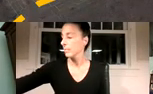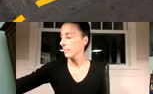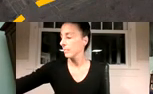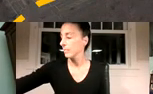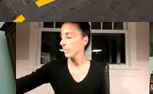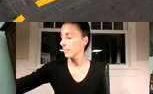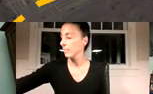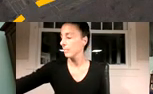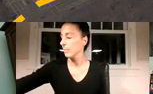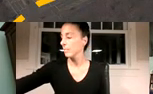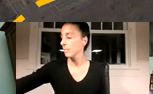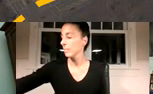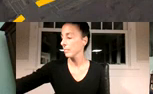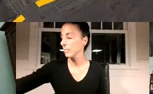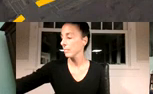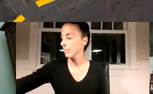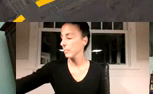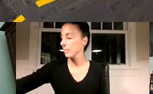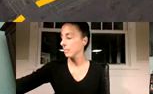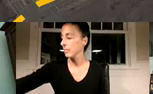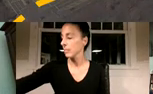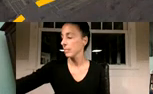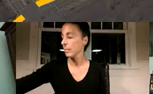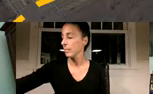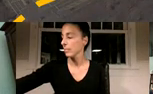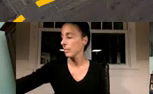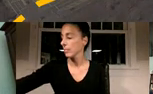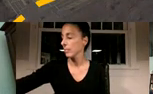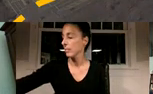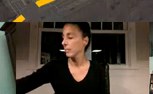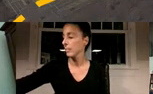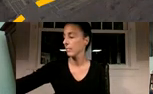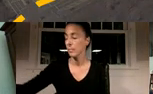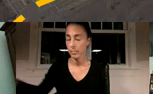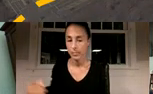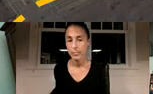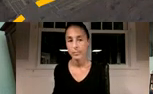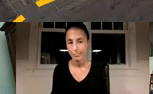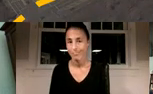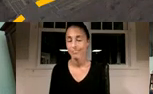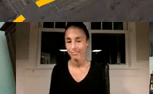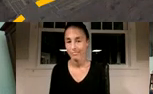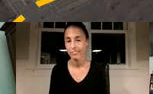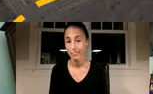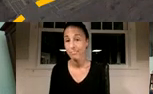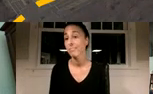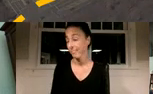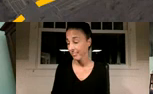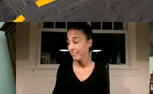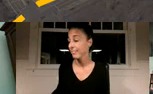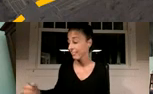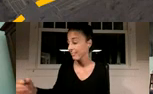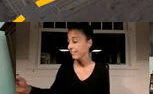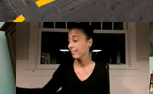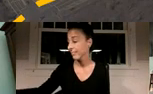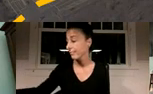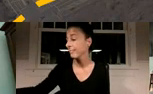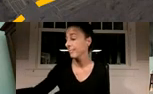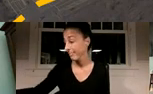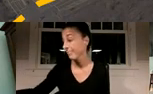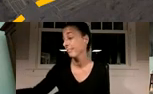basically, to me, from the 20,000 foot level, the least impact on those populations is going to be, you know, trending towards your